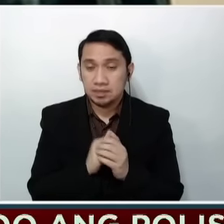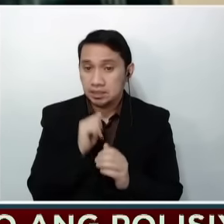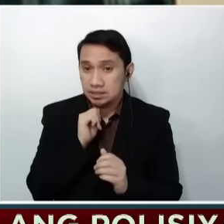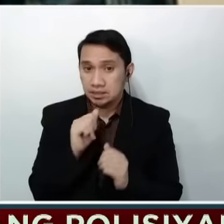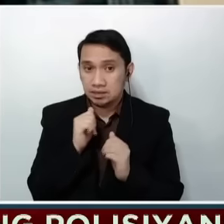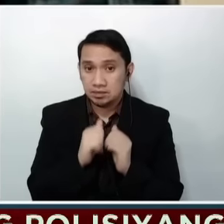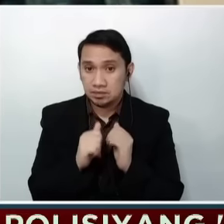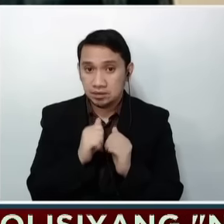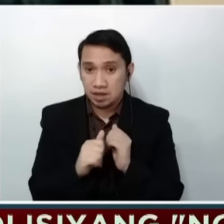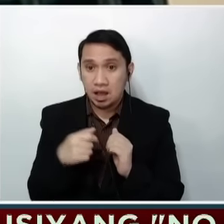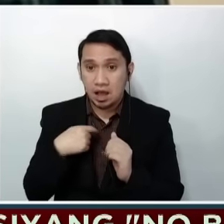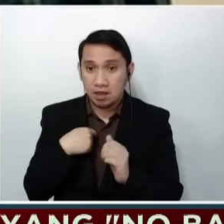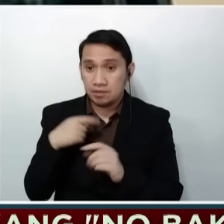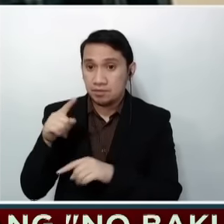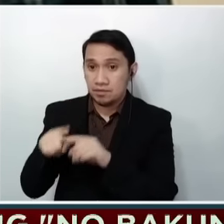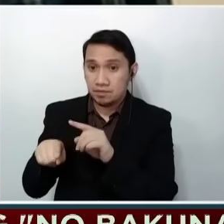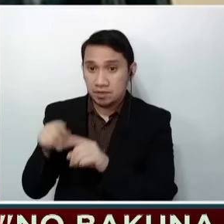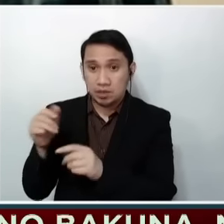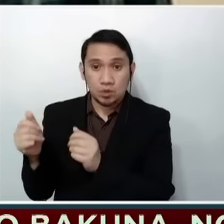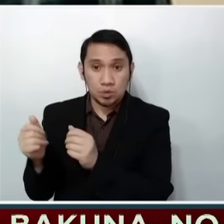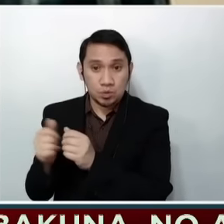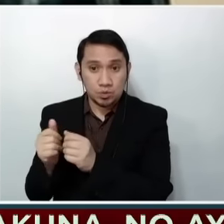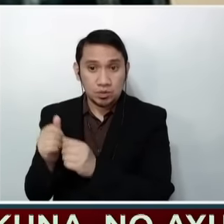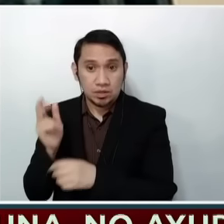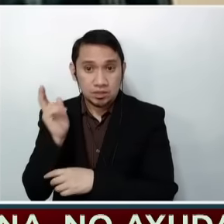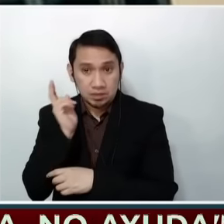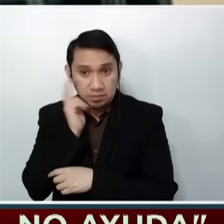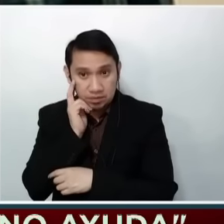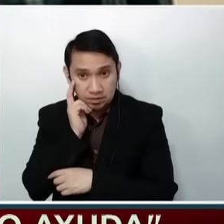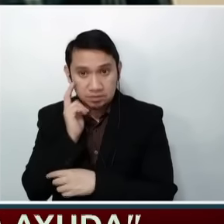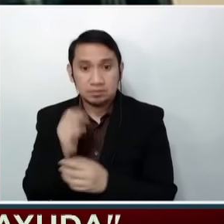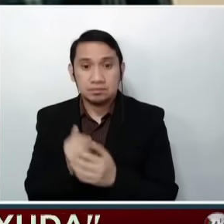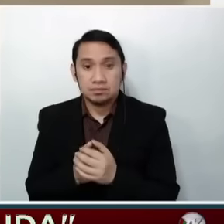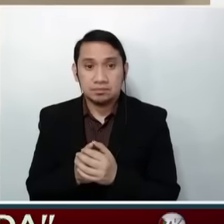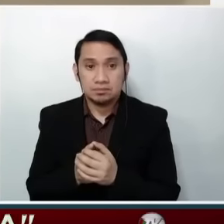because I'm friendly with the president or